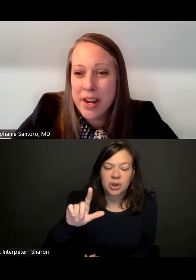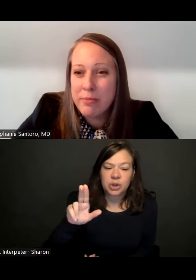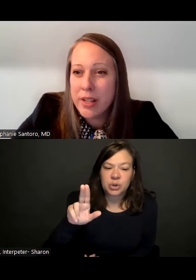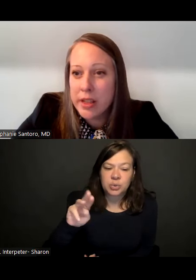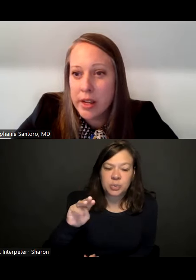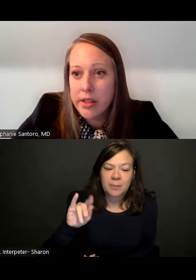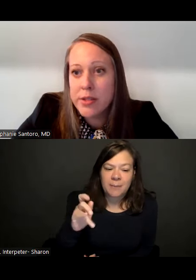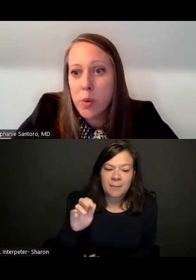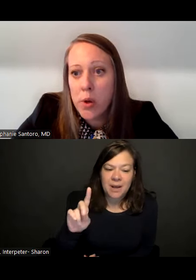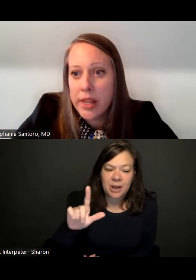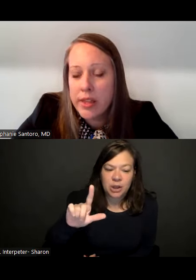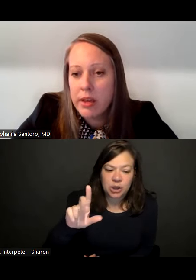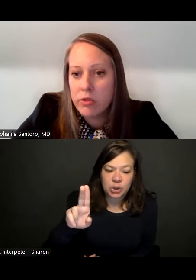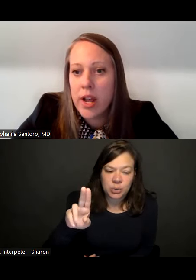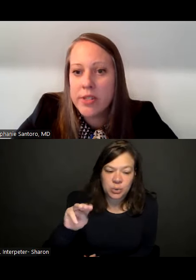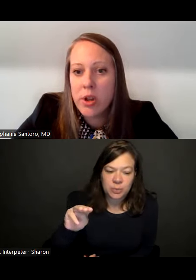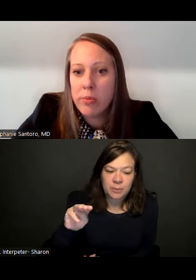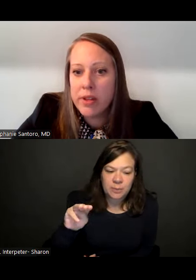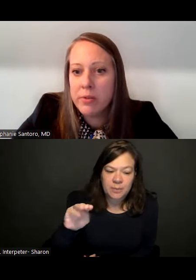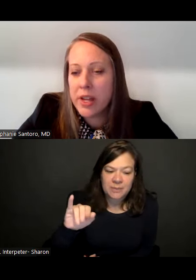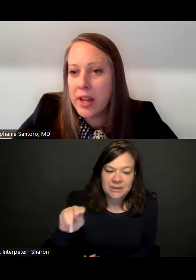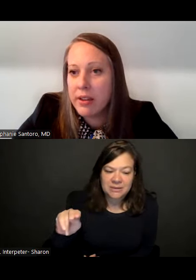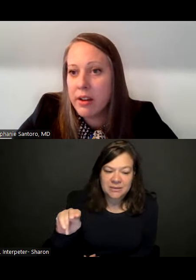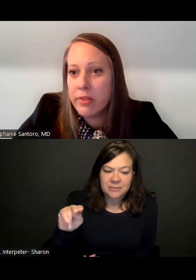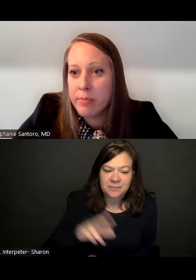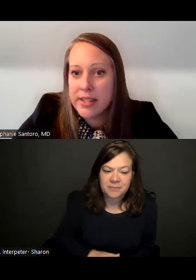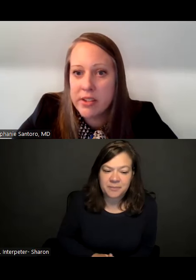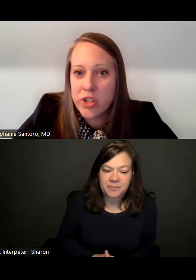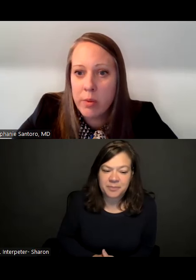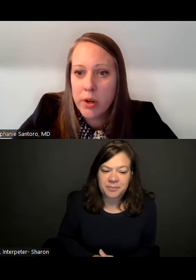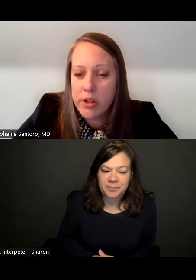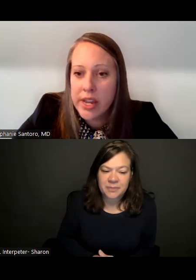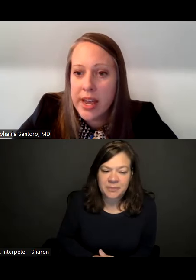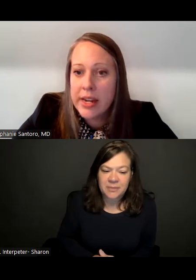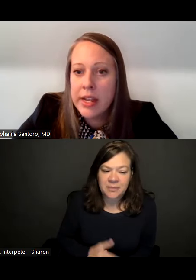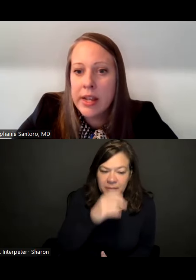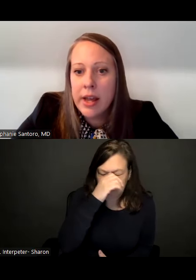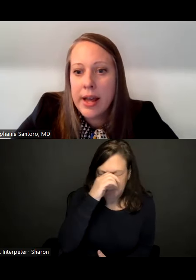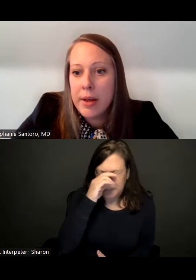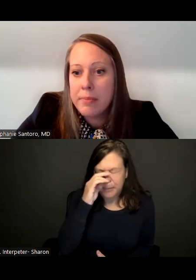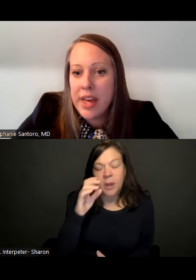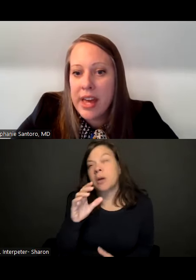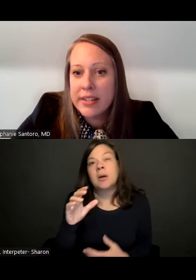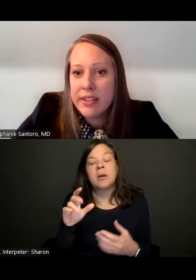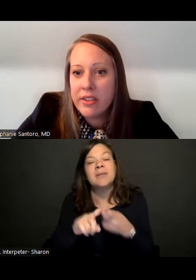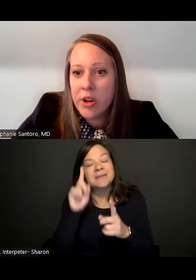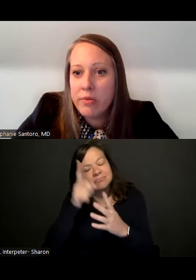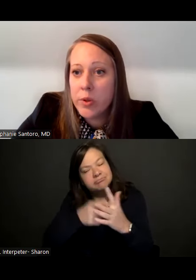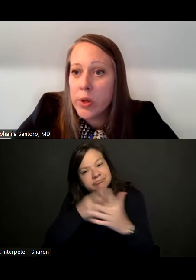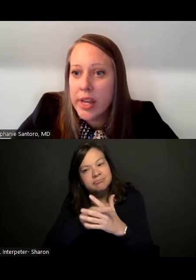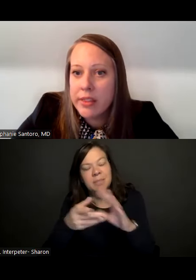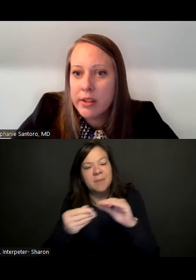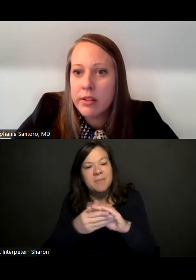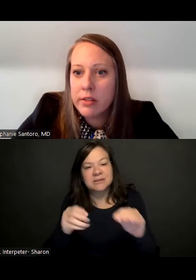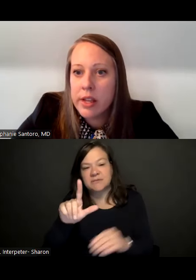minute, but I really like this quote. I think it drives home kind of the message that we're looking at, that, if